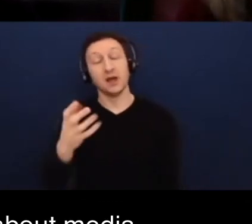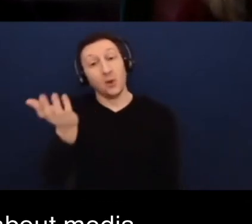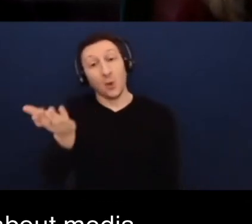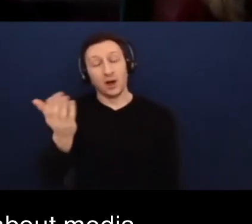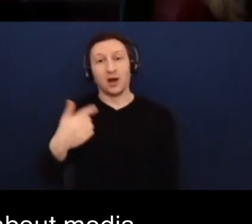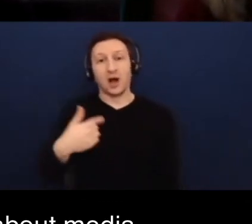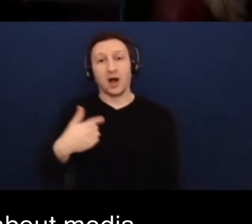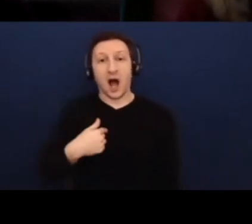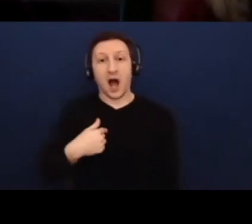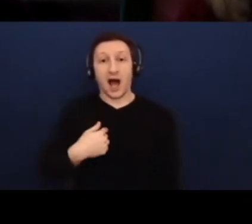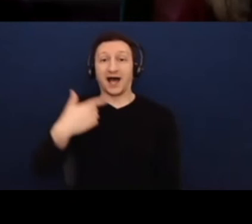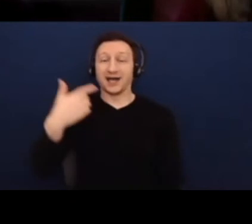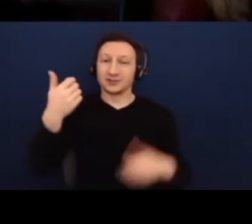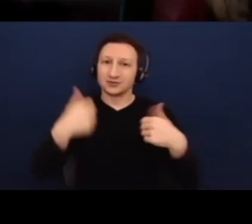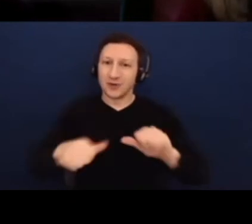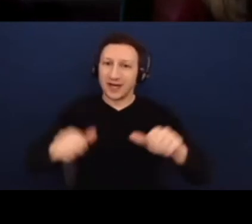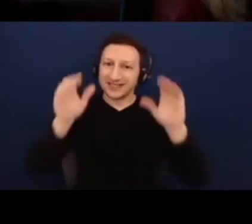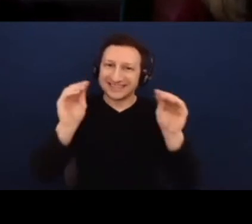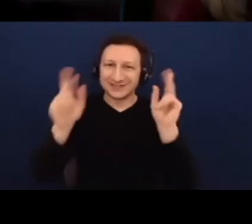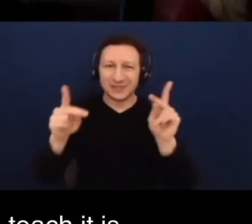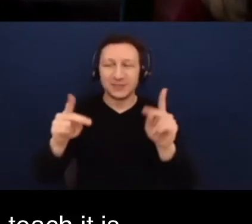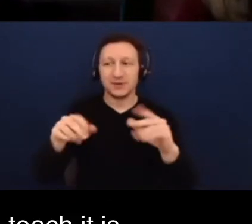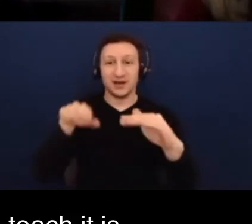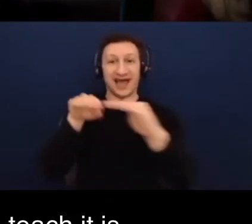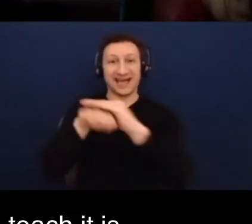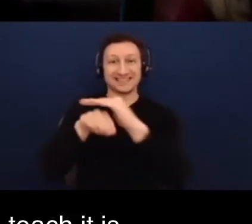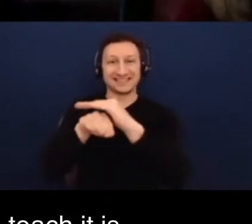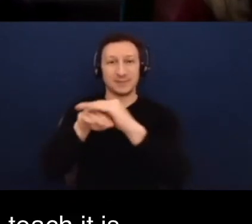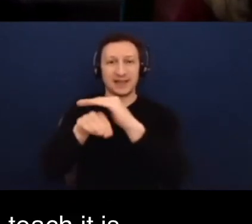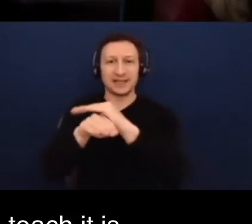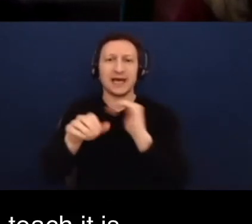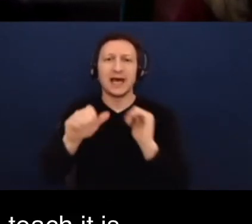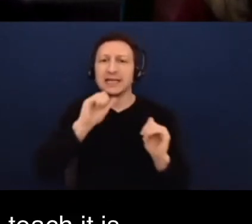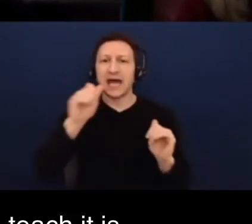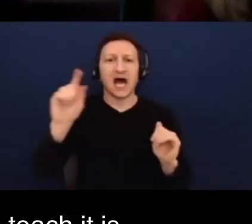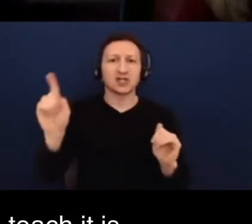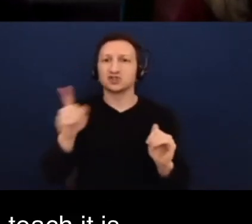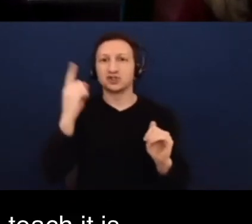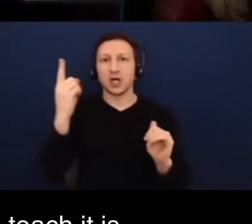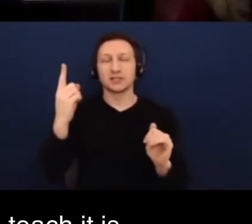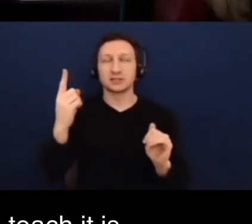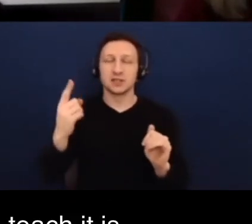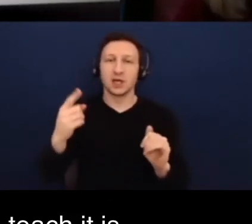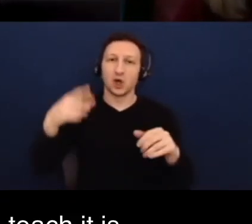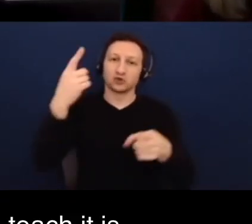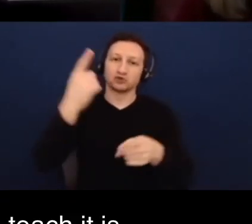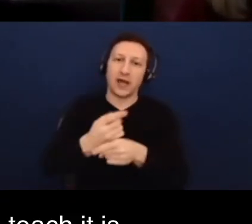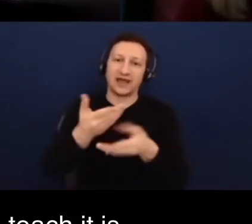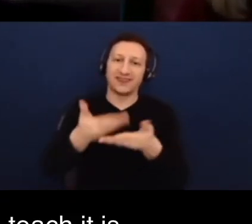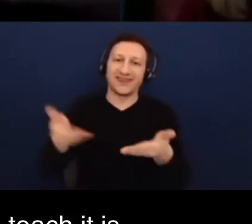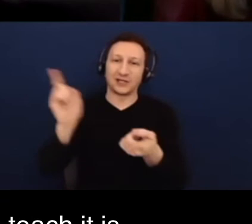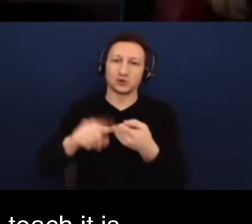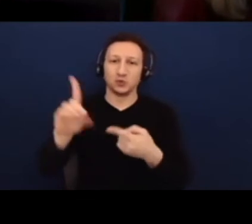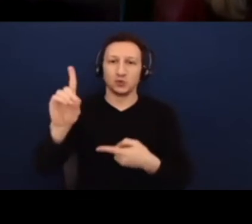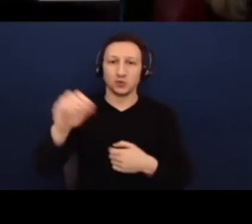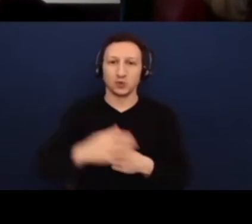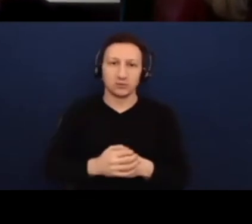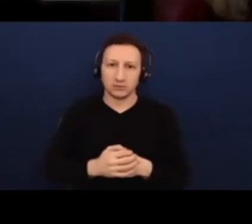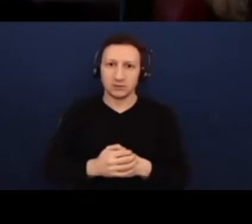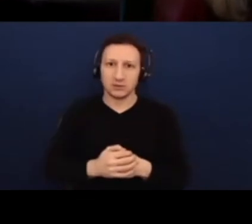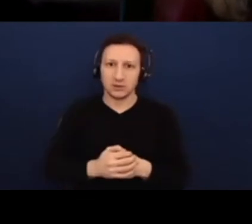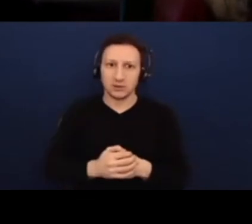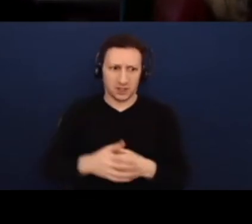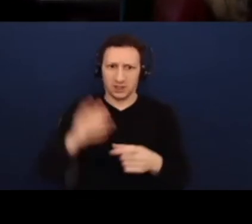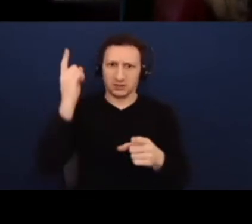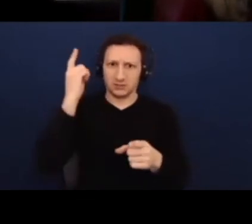green vegetable, that it's good for you. I think the way to teach it is that it's good for your film, and it will